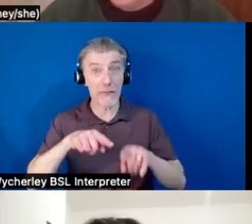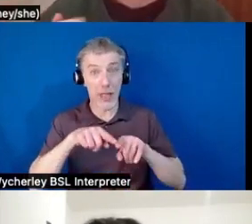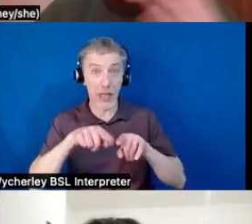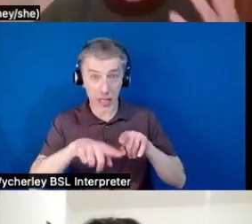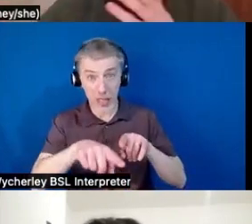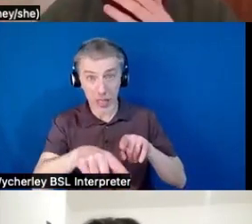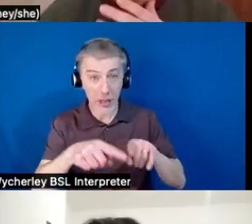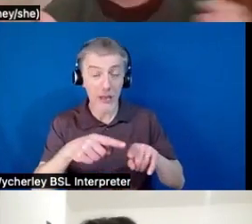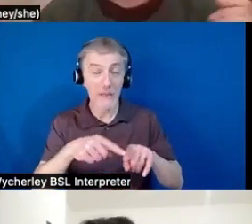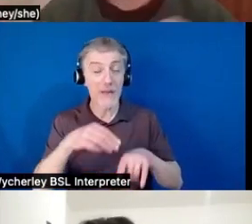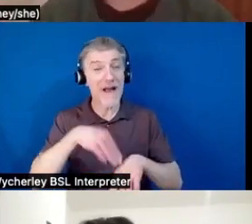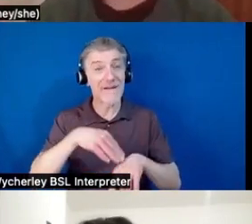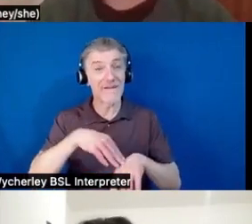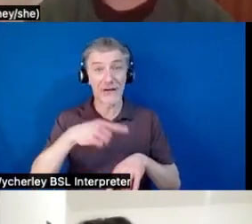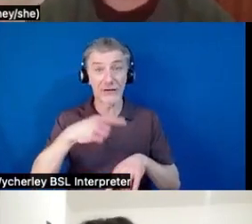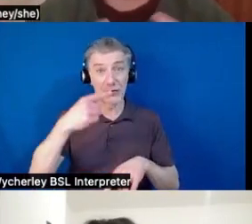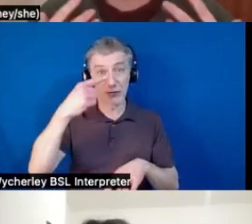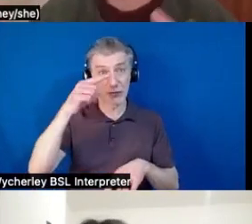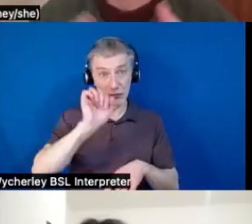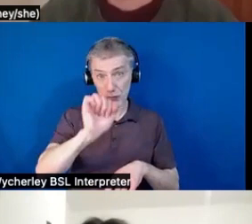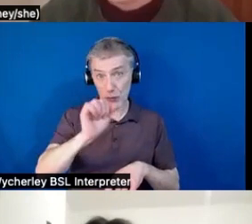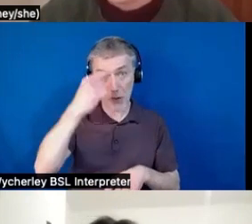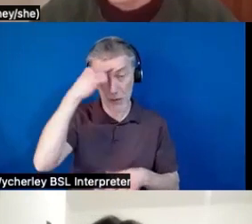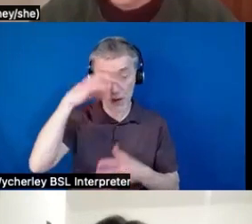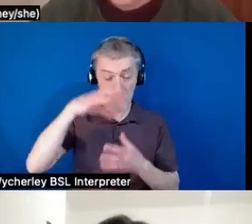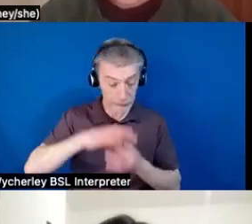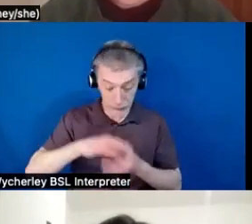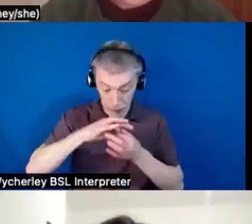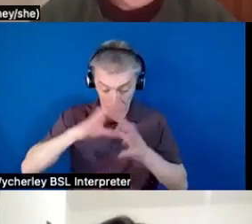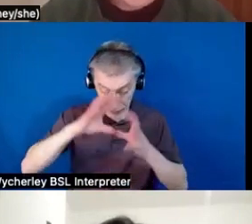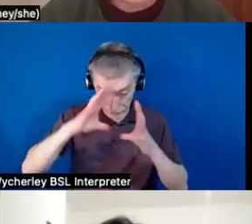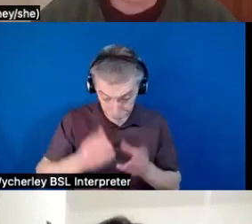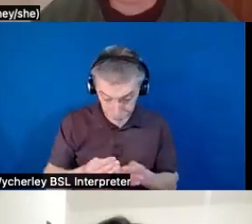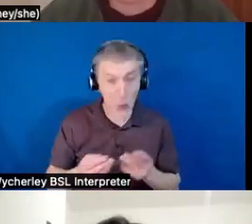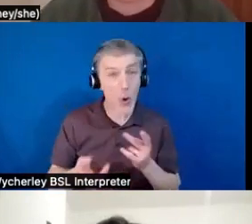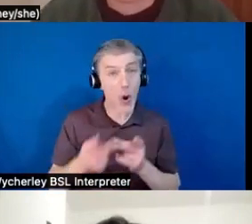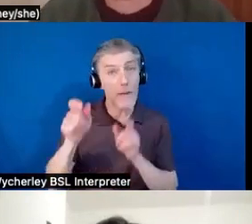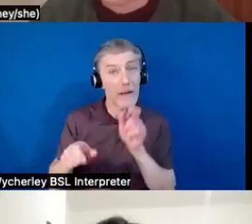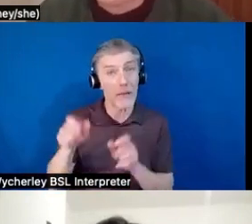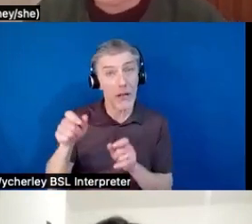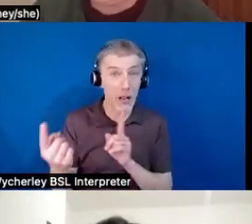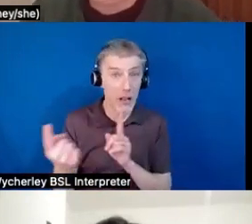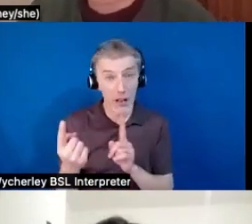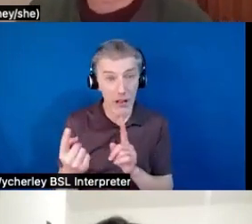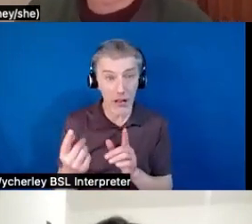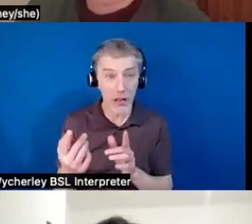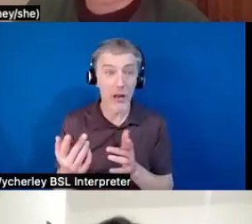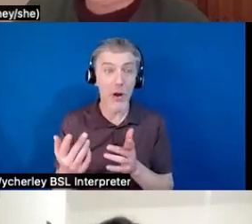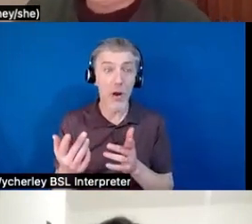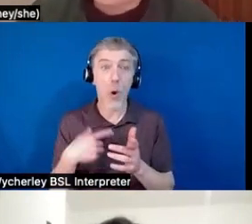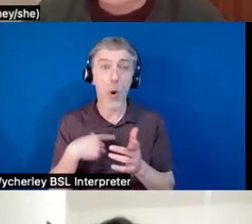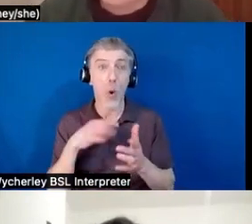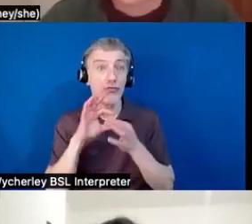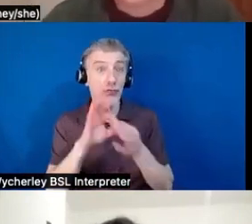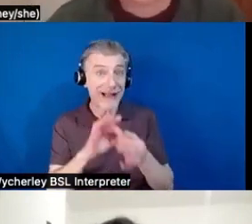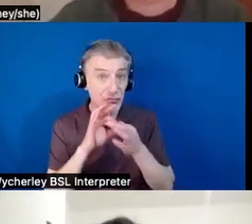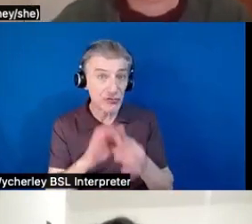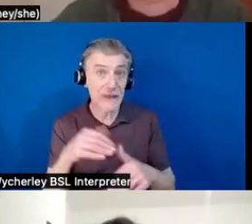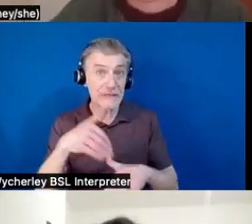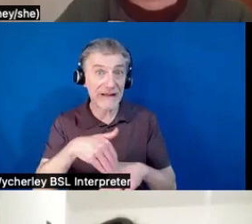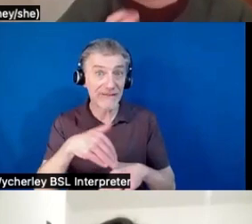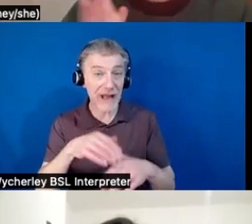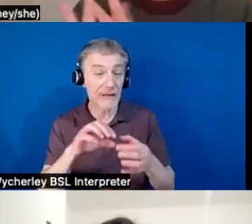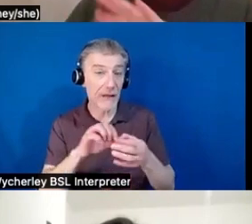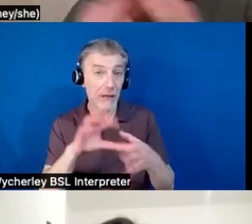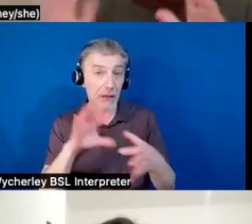mind or other body minds, relate to relationships, and relate to society or societal